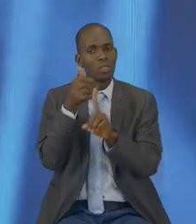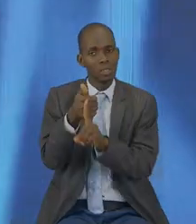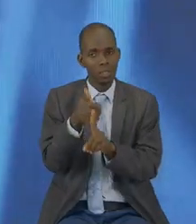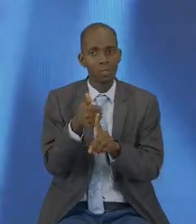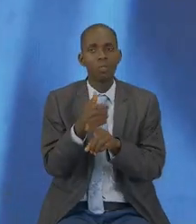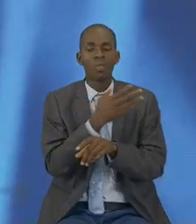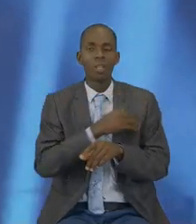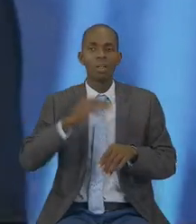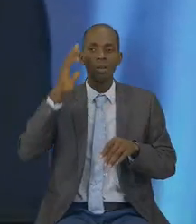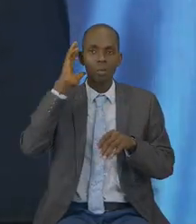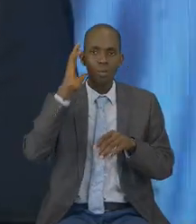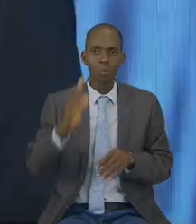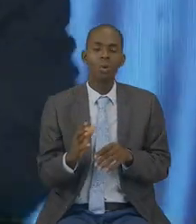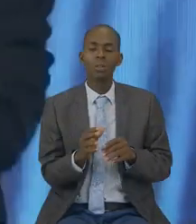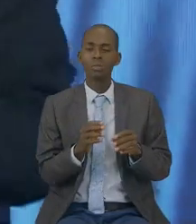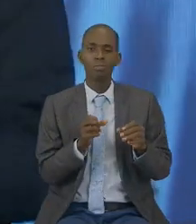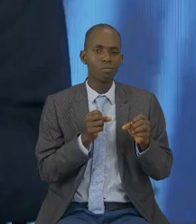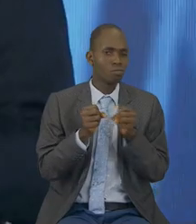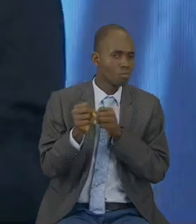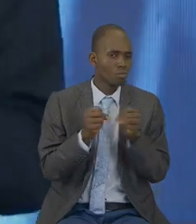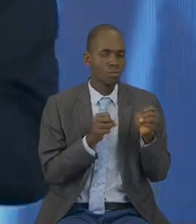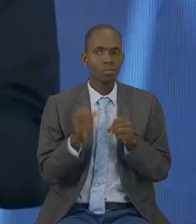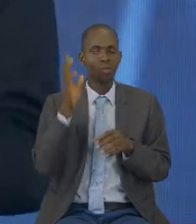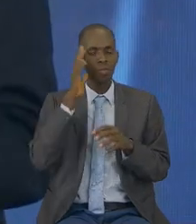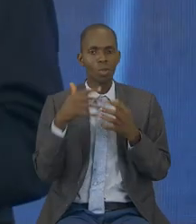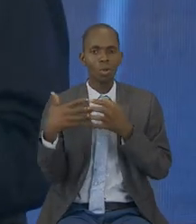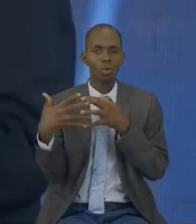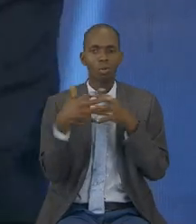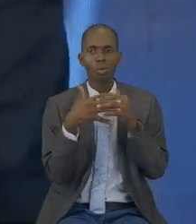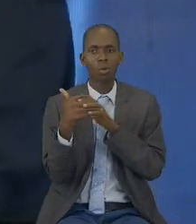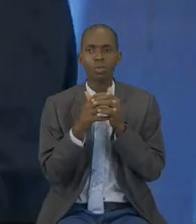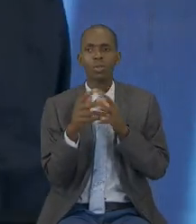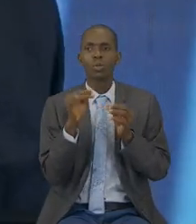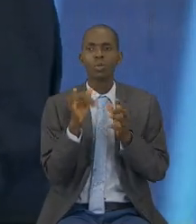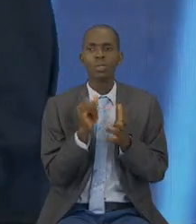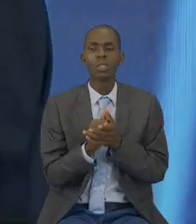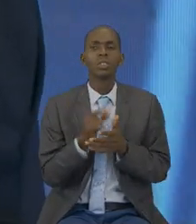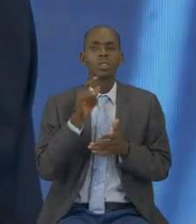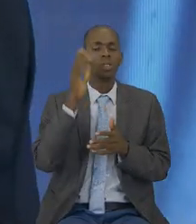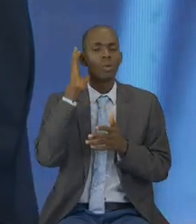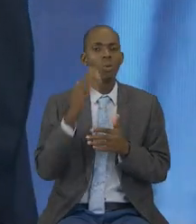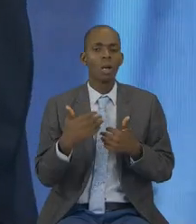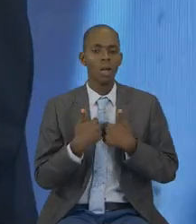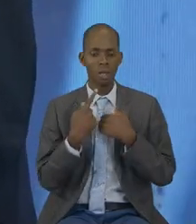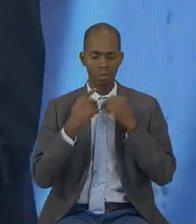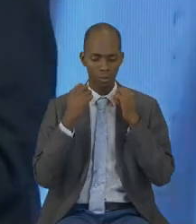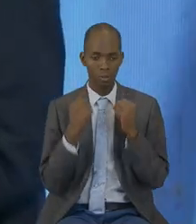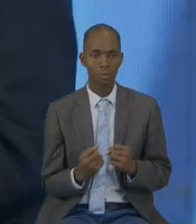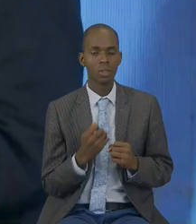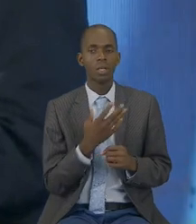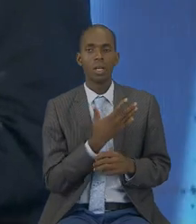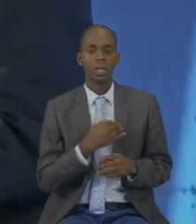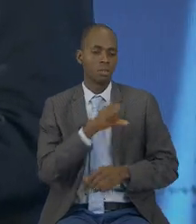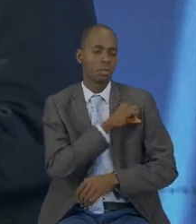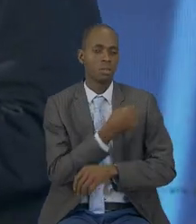he will wrestle. He will wrestle so that he will have the strength and the power and